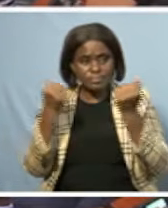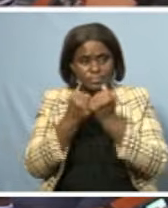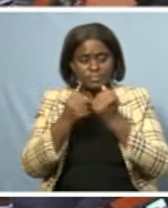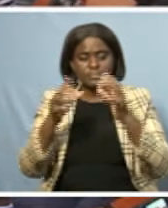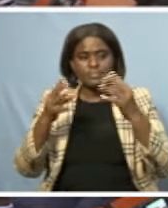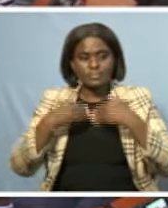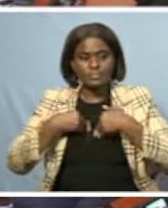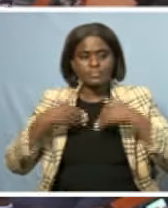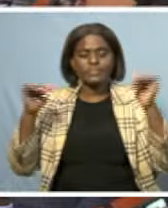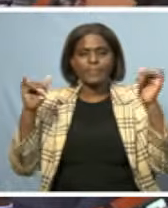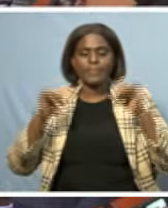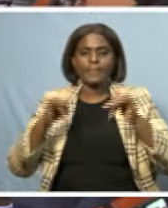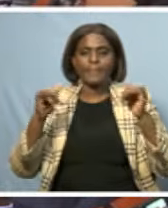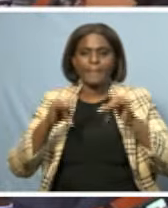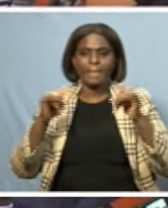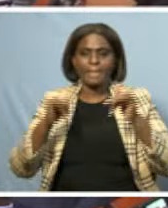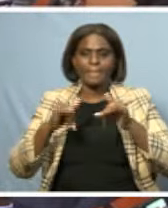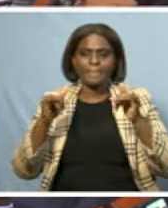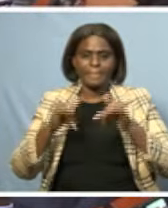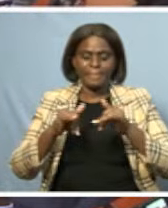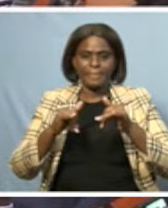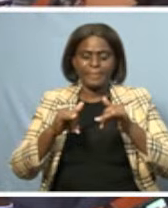opinion say aye. Aye.